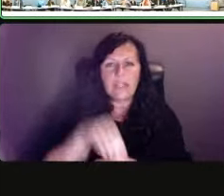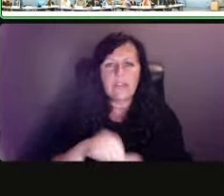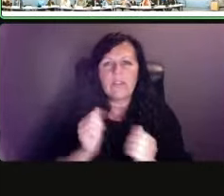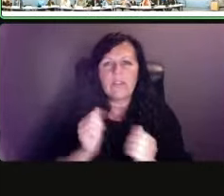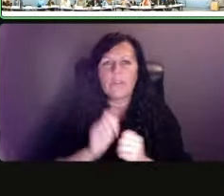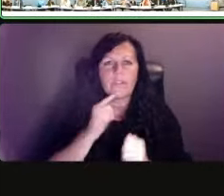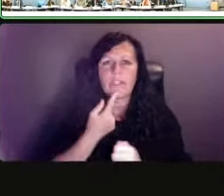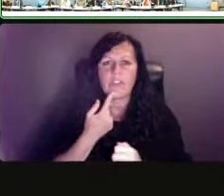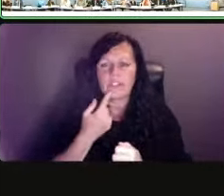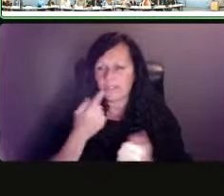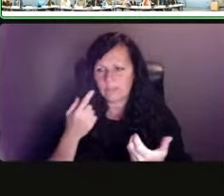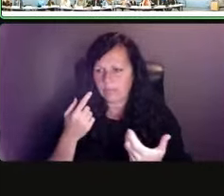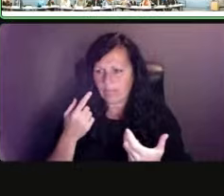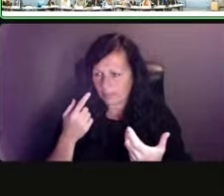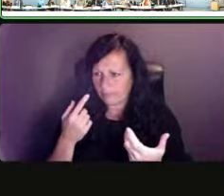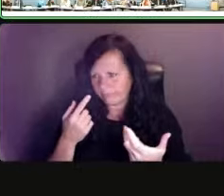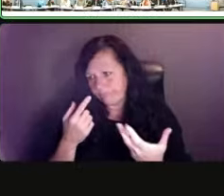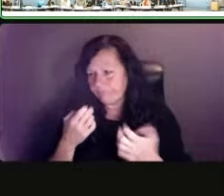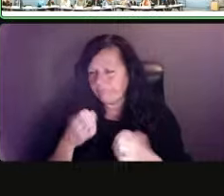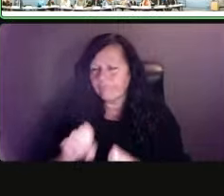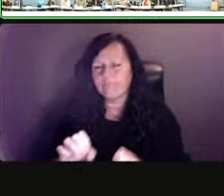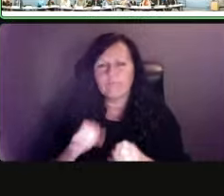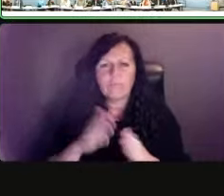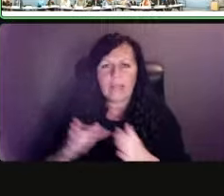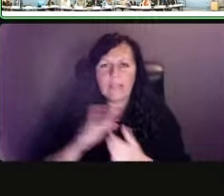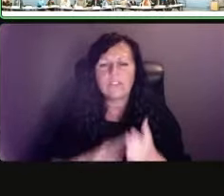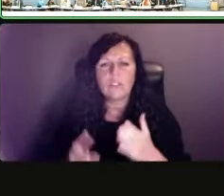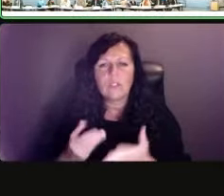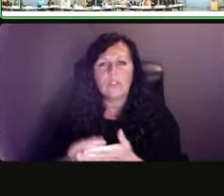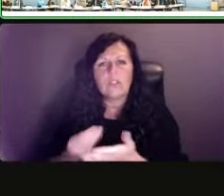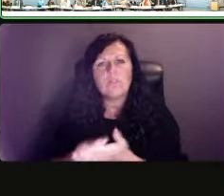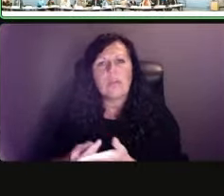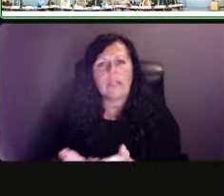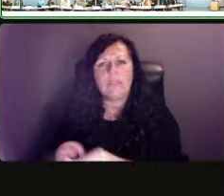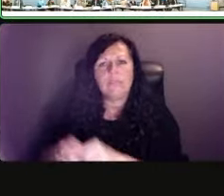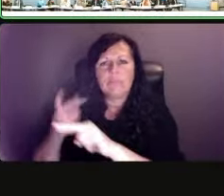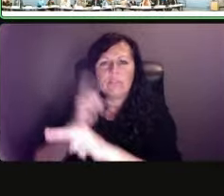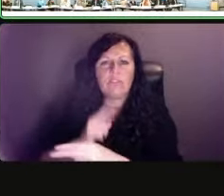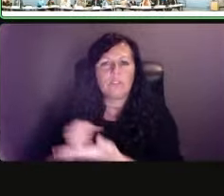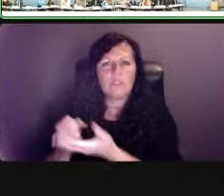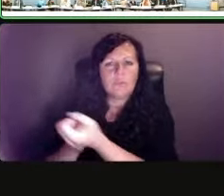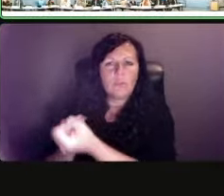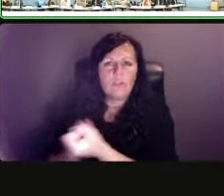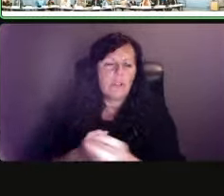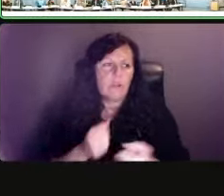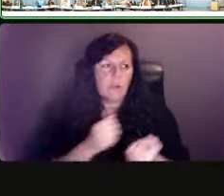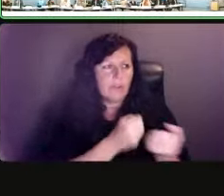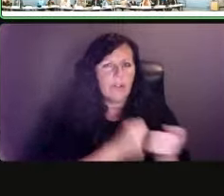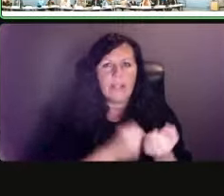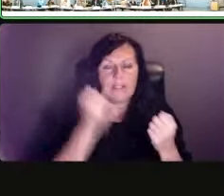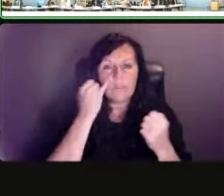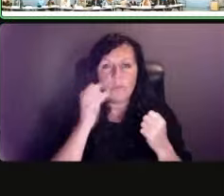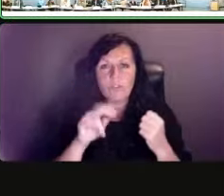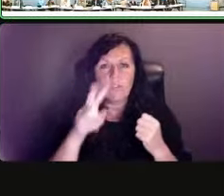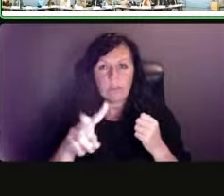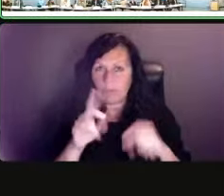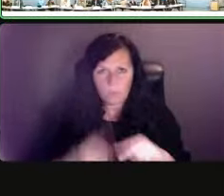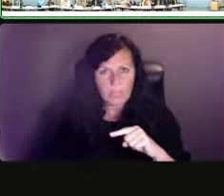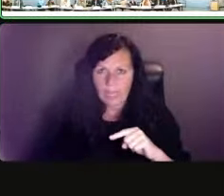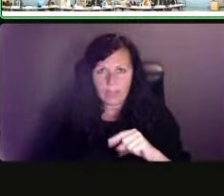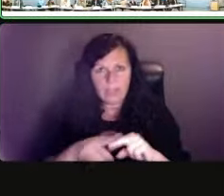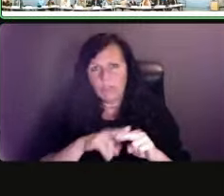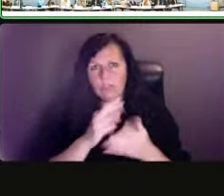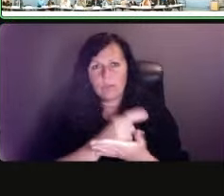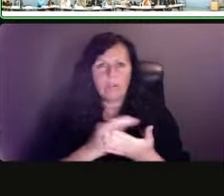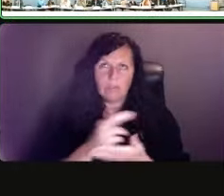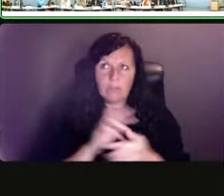ways to raise revenue. I don't think that, if we are not successful at raising revenue in November, I hope we are, but if we're not, like